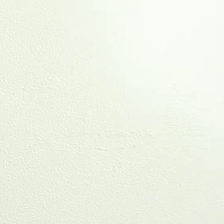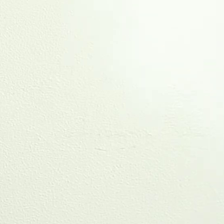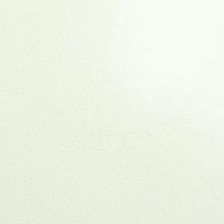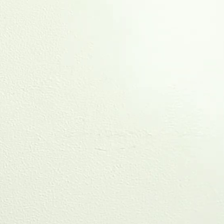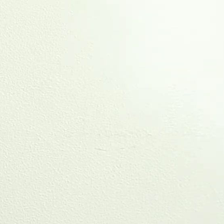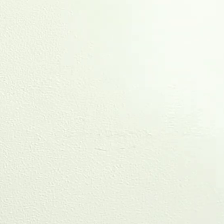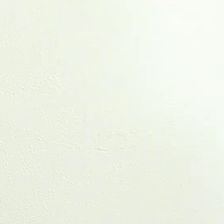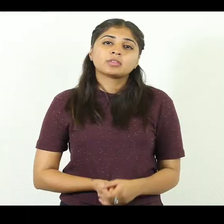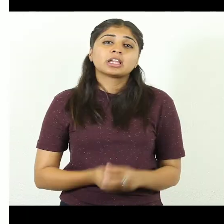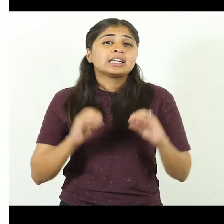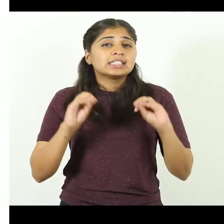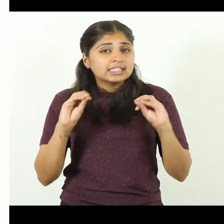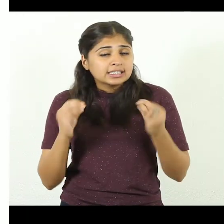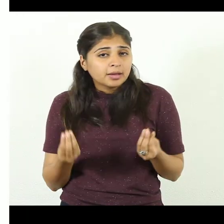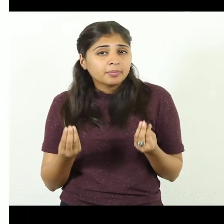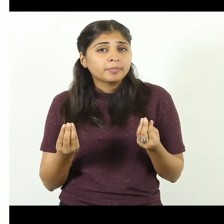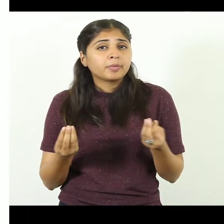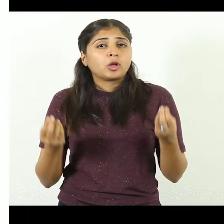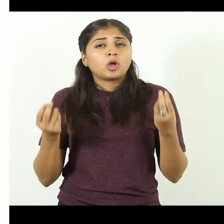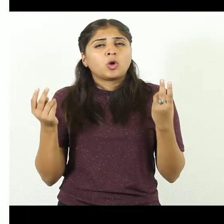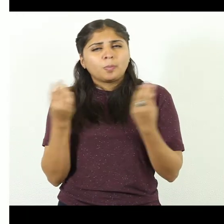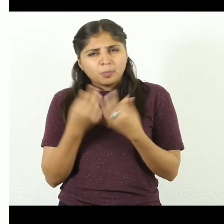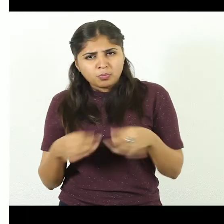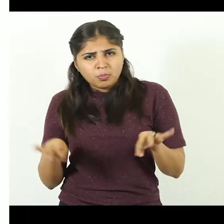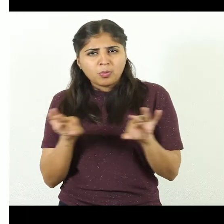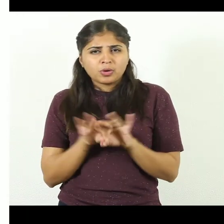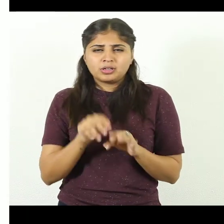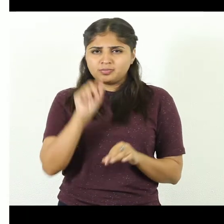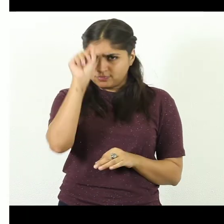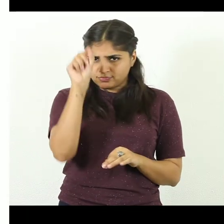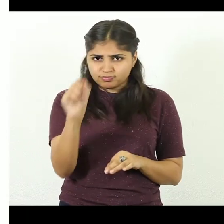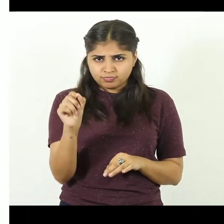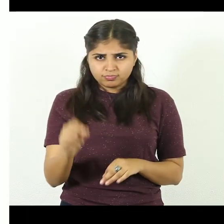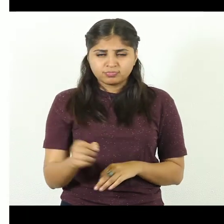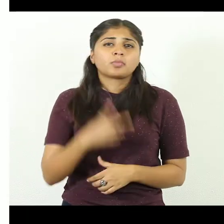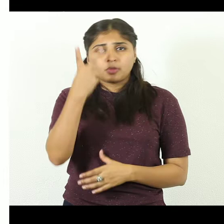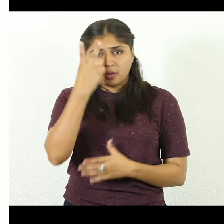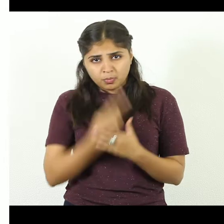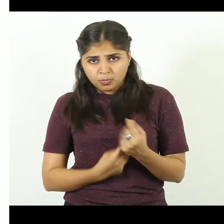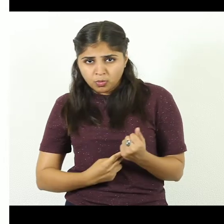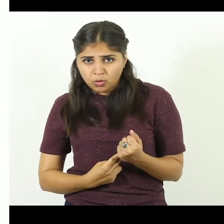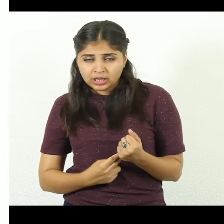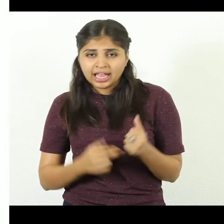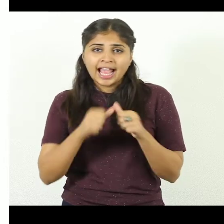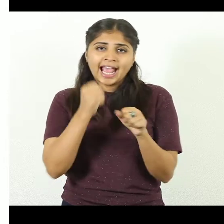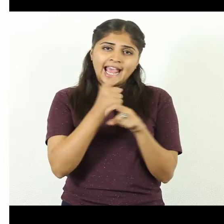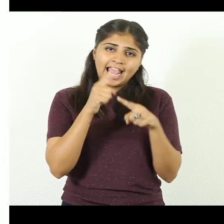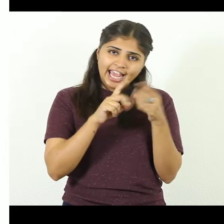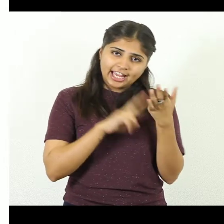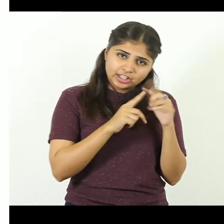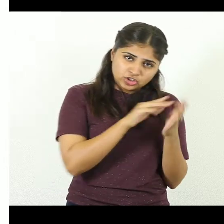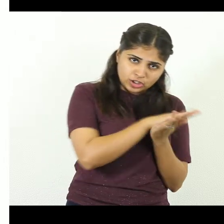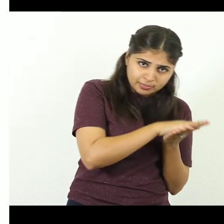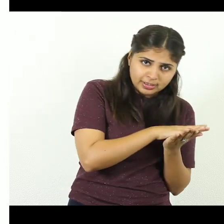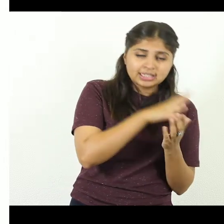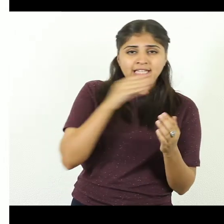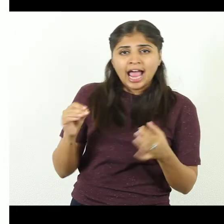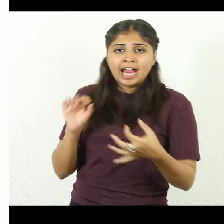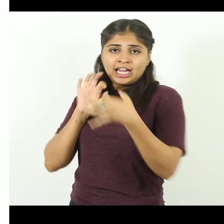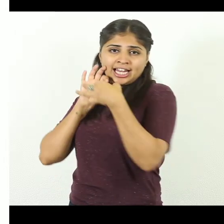Database access management features. Some of the important features of database access management